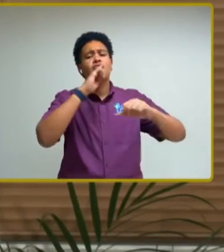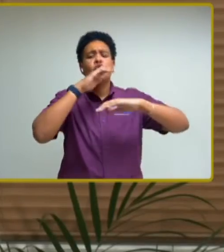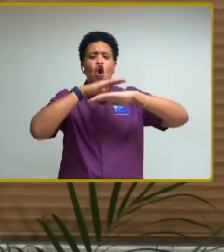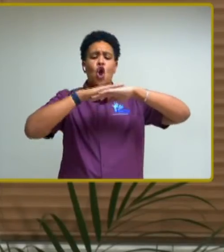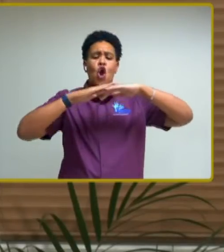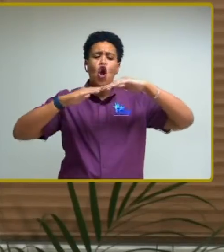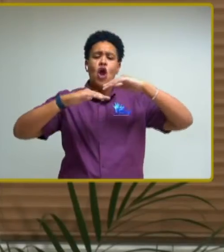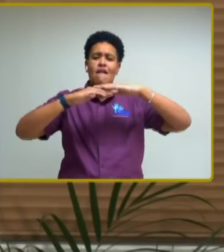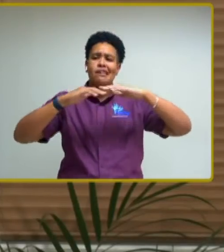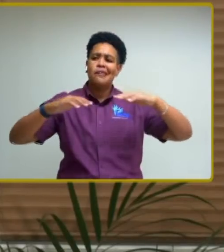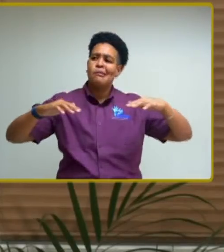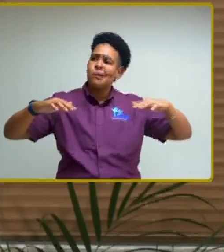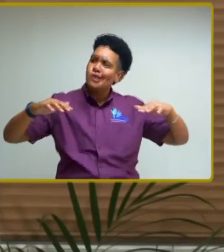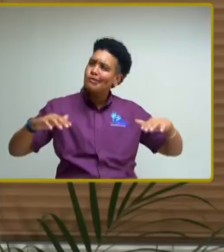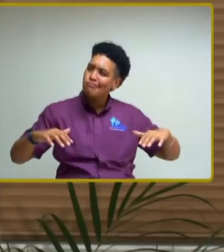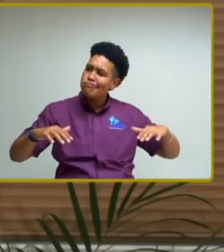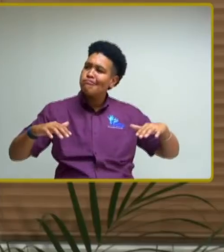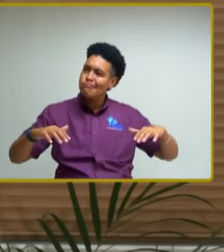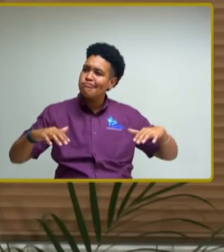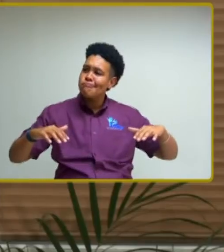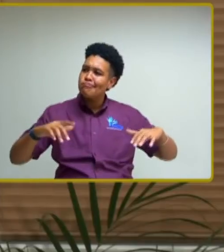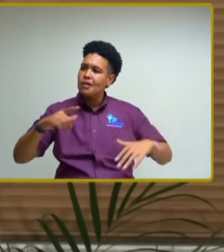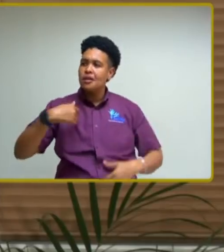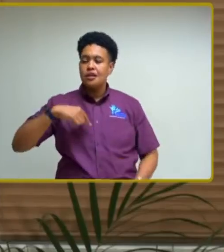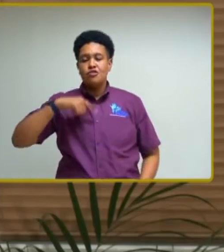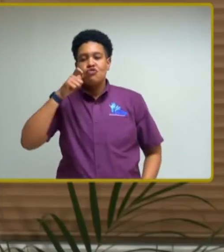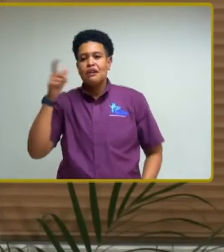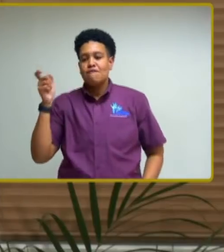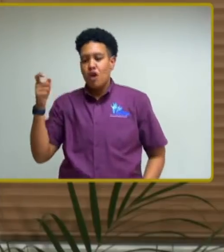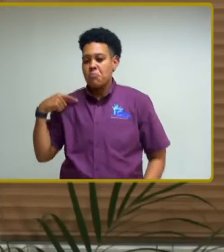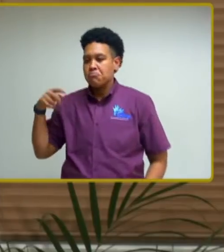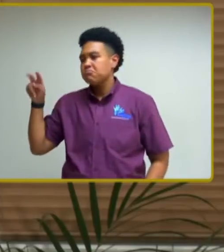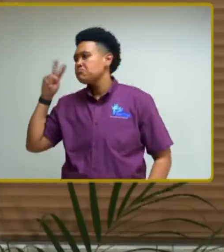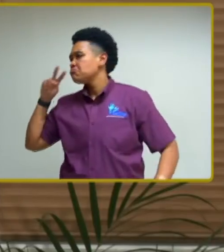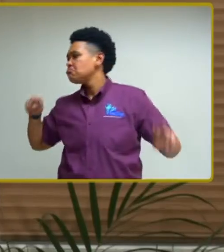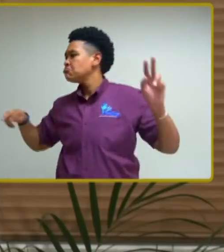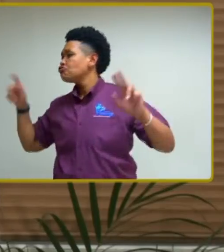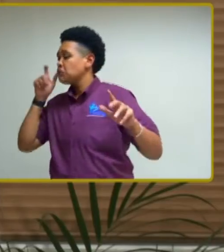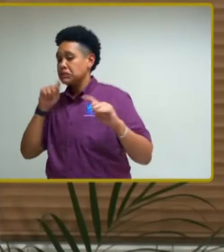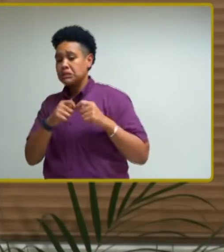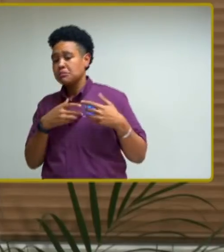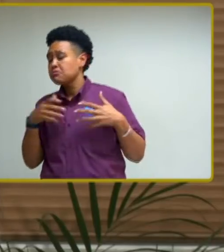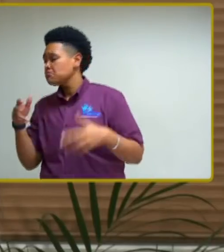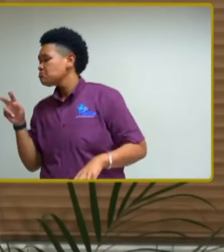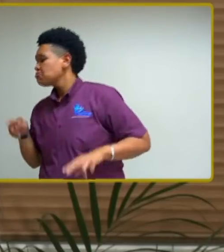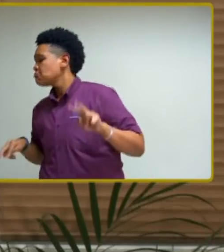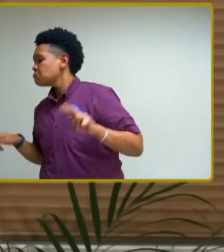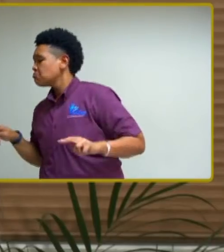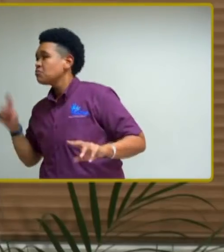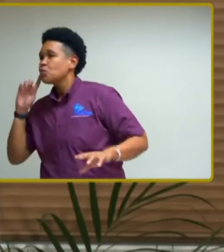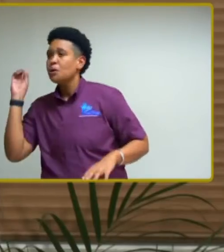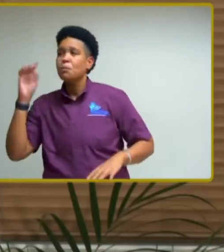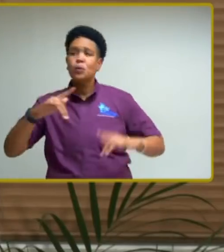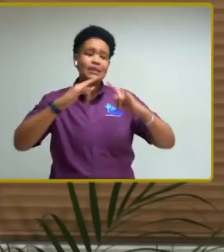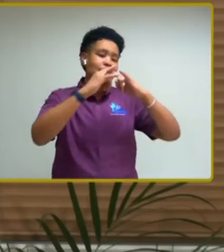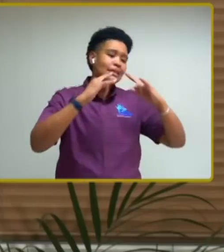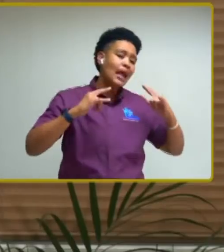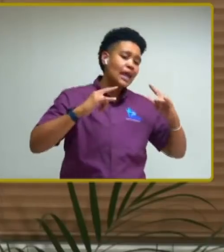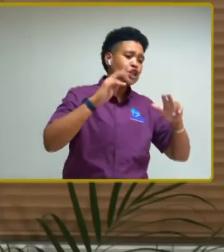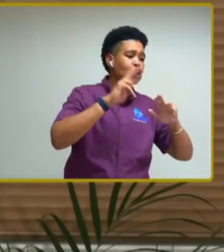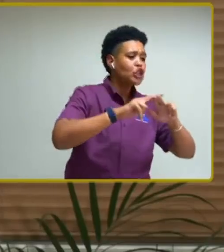comfortable as possible. You know, I just came from there with the team. We have put out tents,